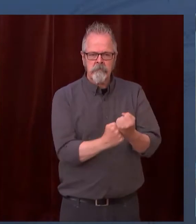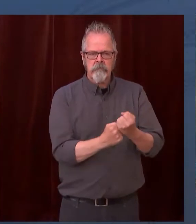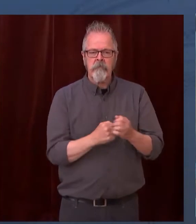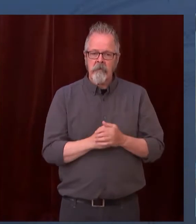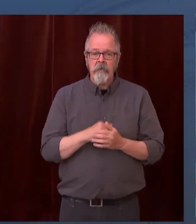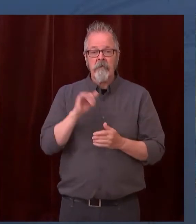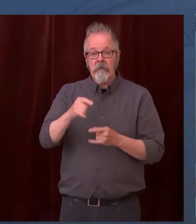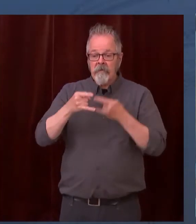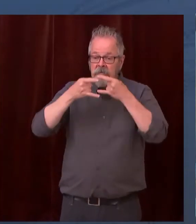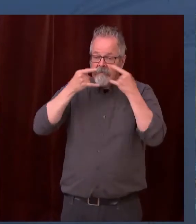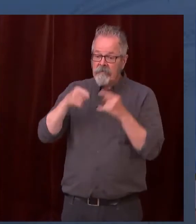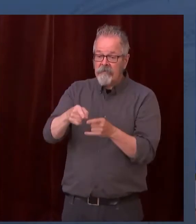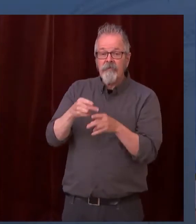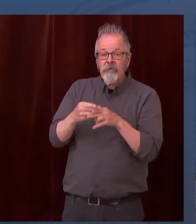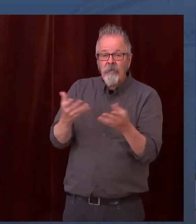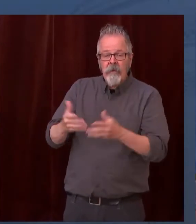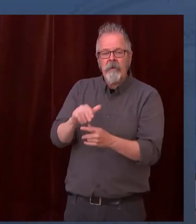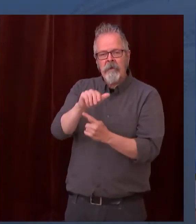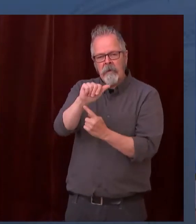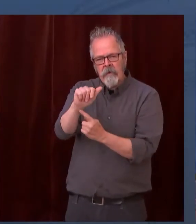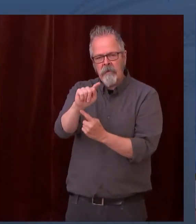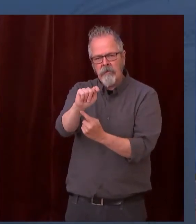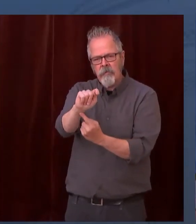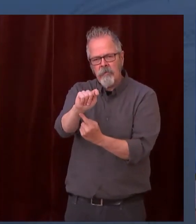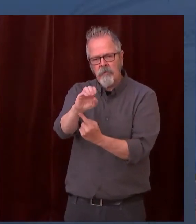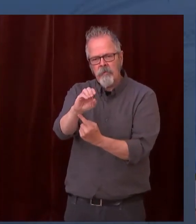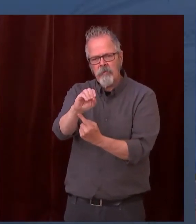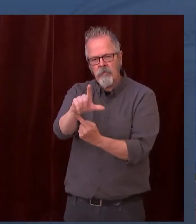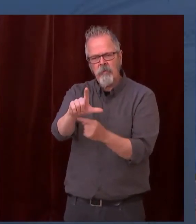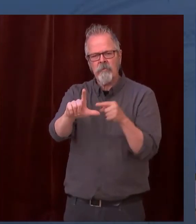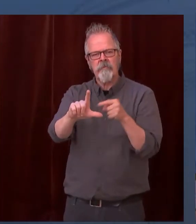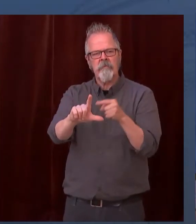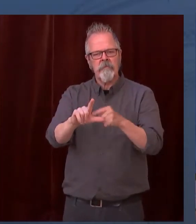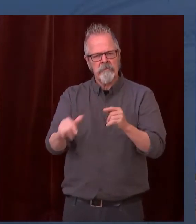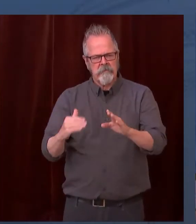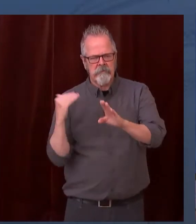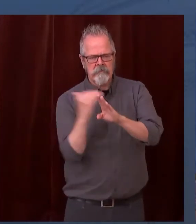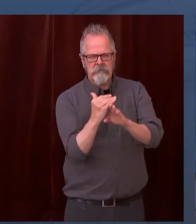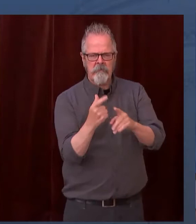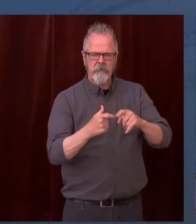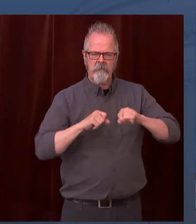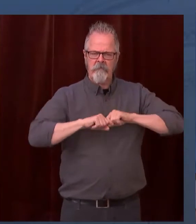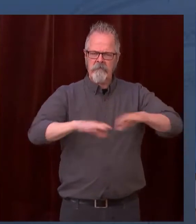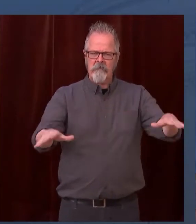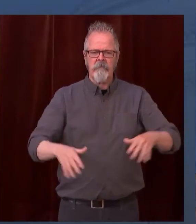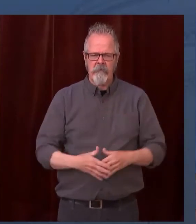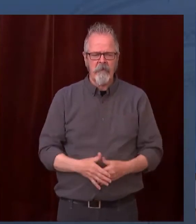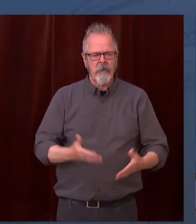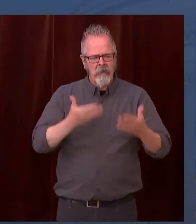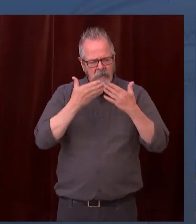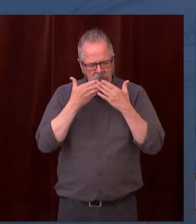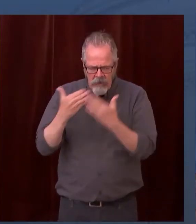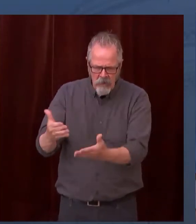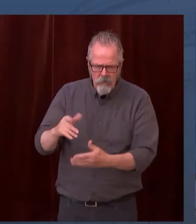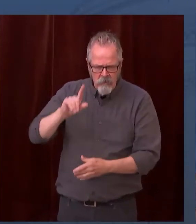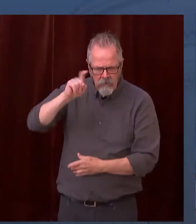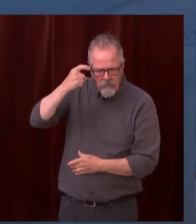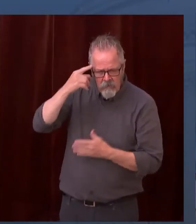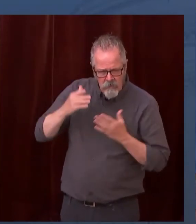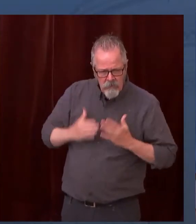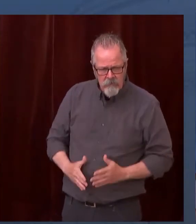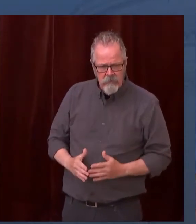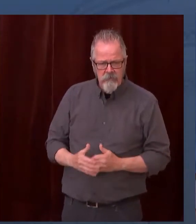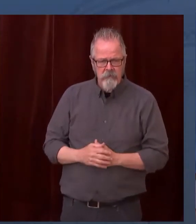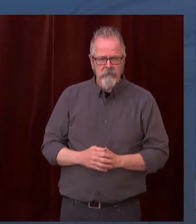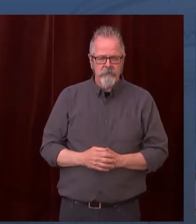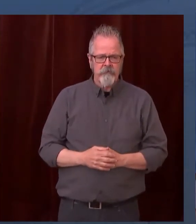your leadership, and back to you. Thanks, John. I'd now like to introduce Byers of Yakima. Before I do, I